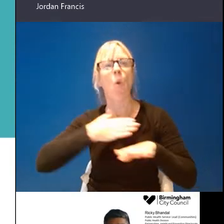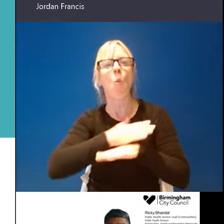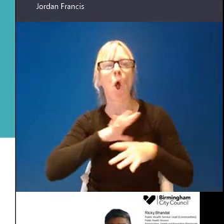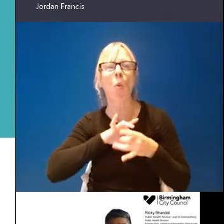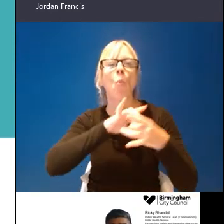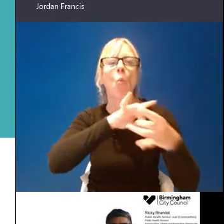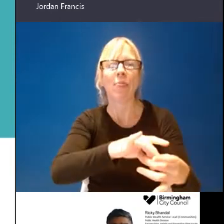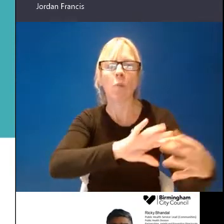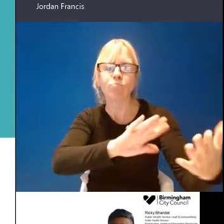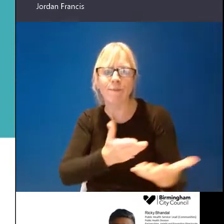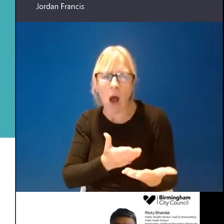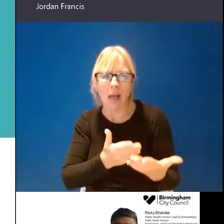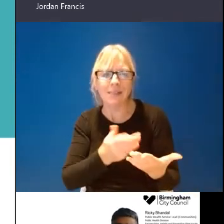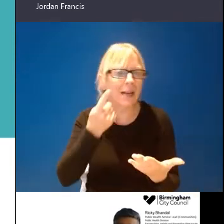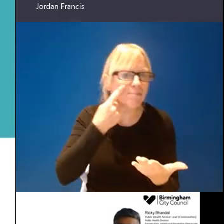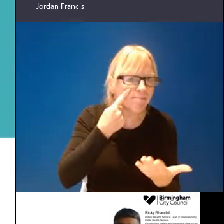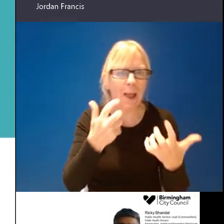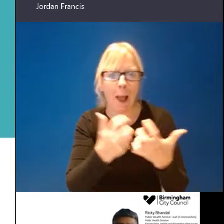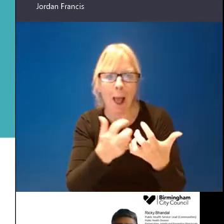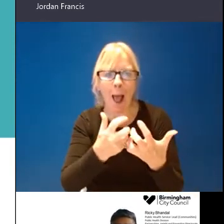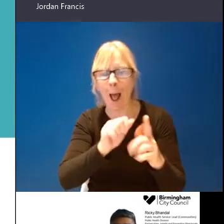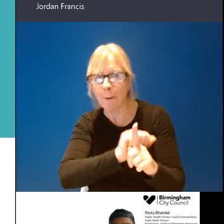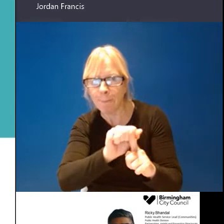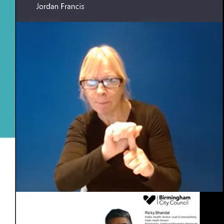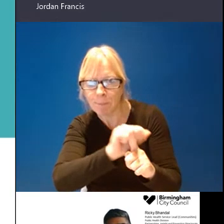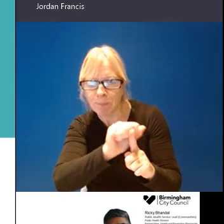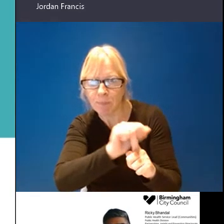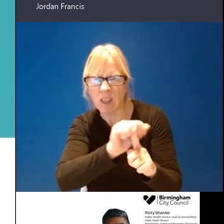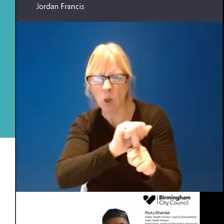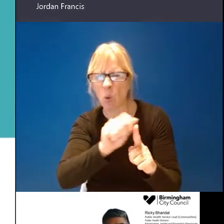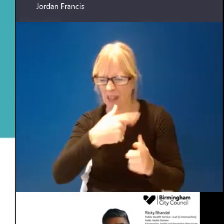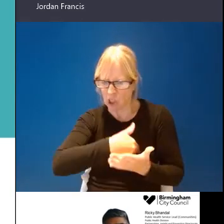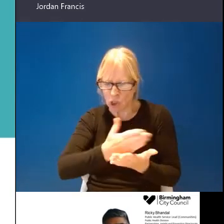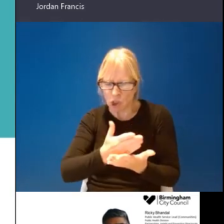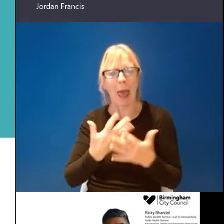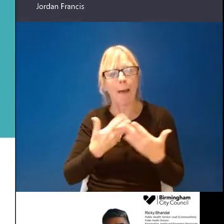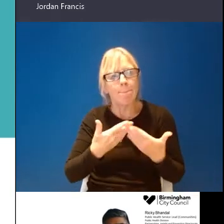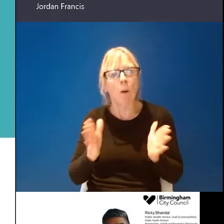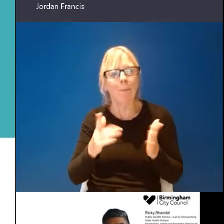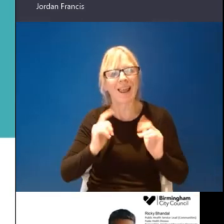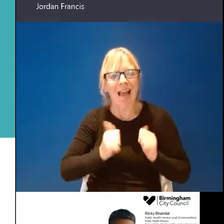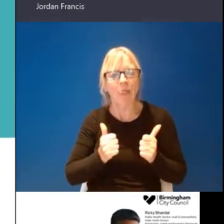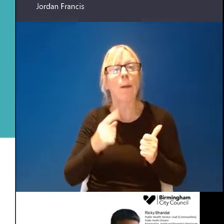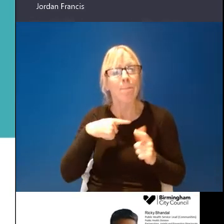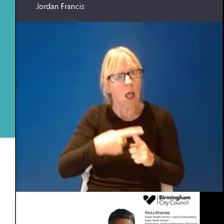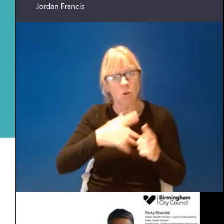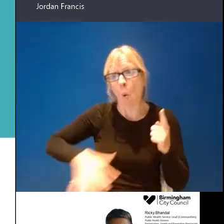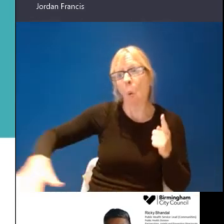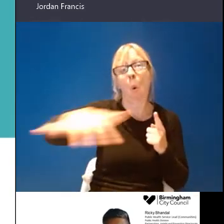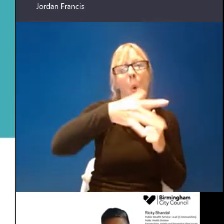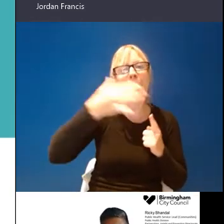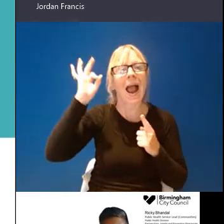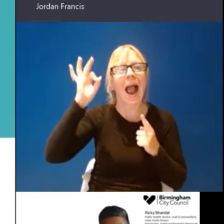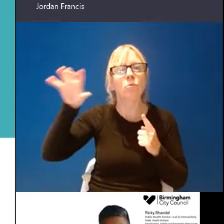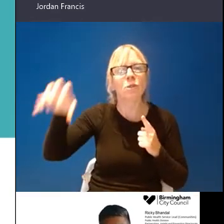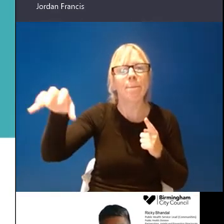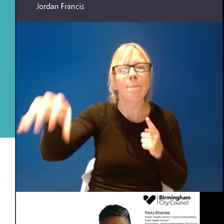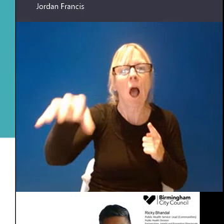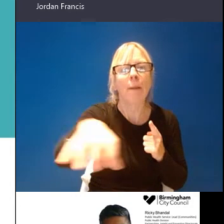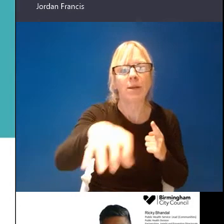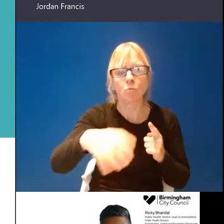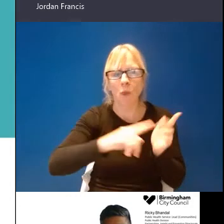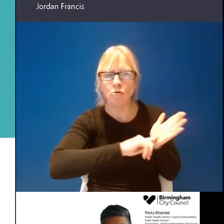ourselves, share this not only within our public health team but across Birmingham City Council, and which should have an influence on